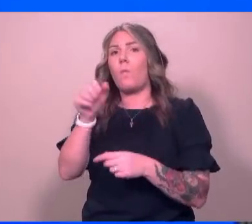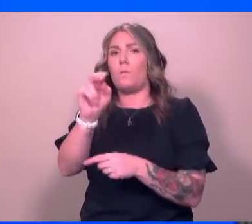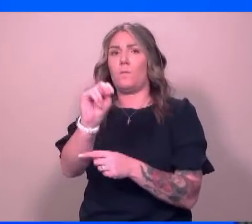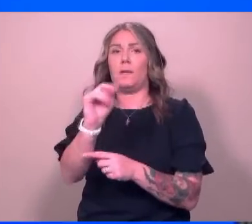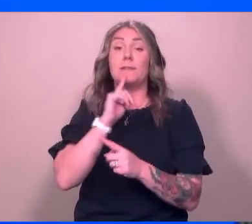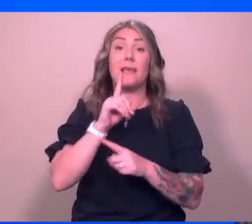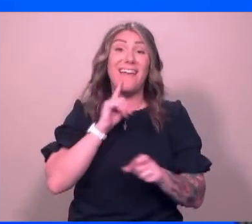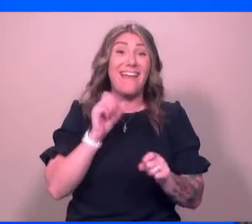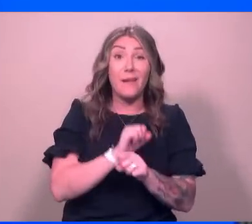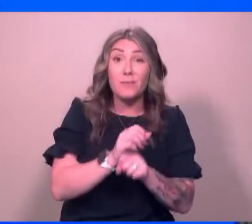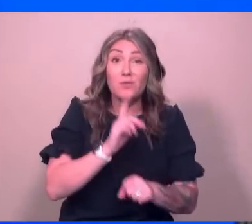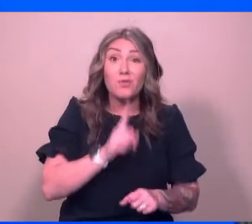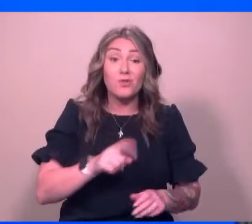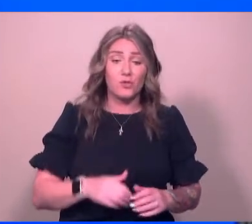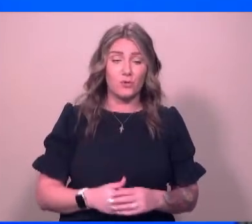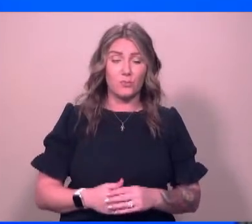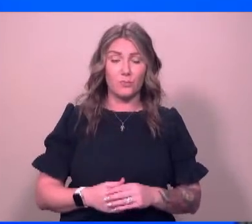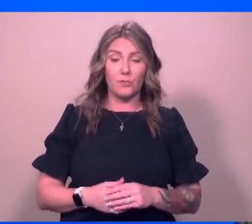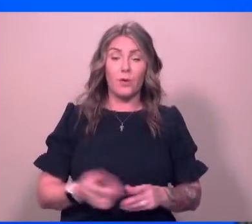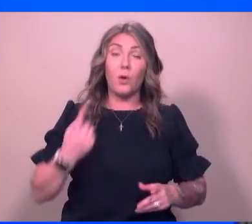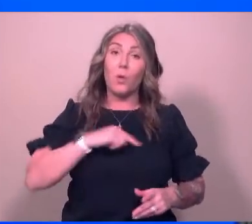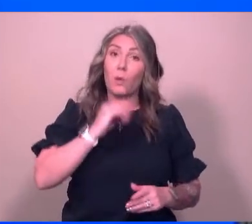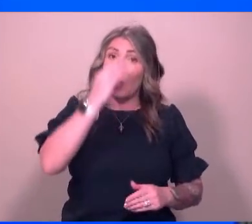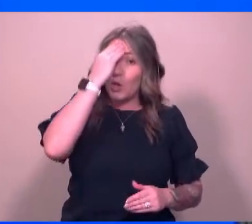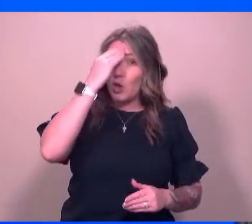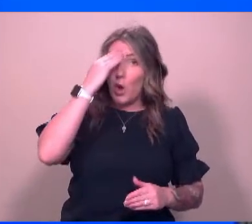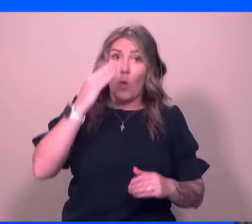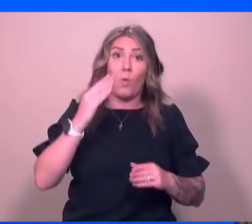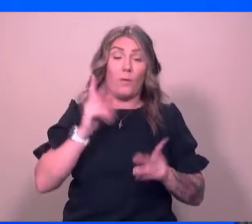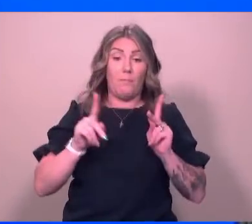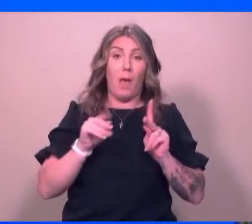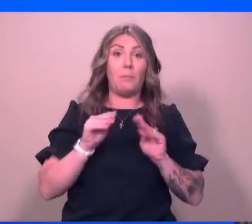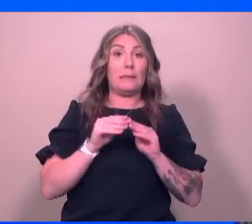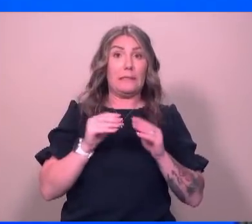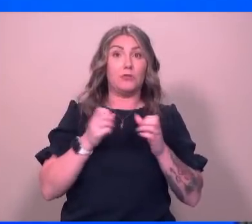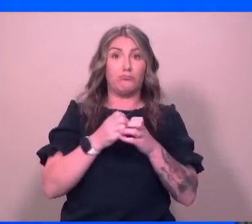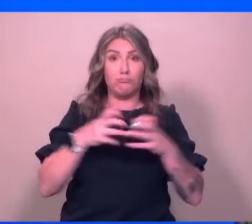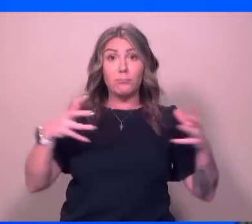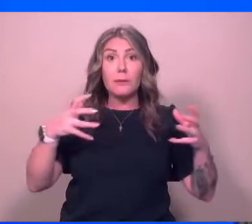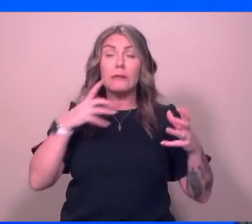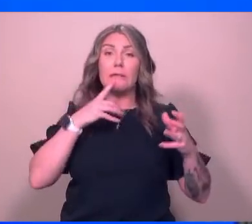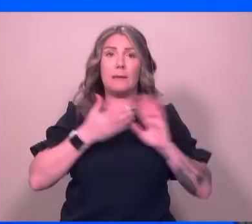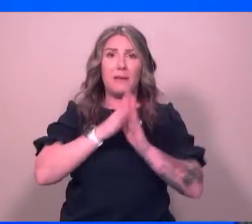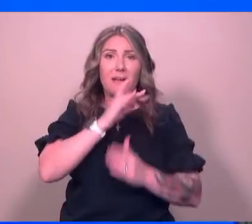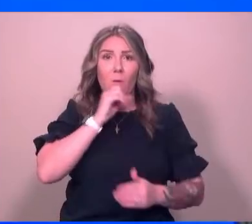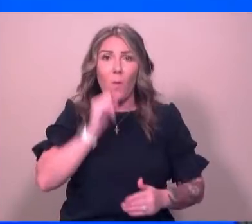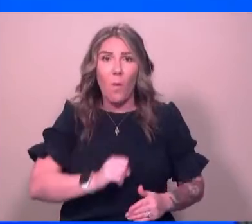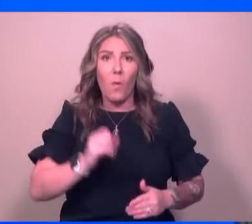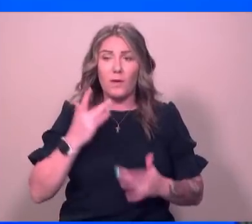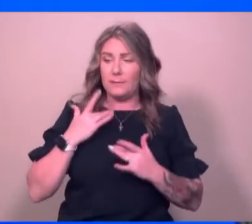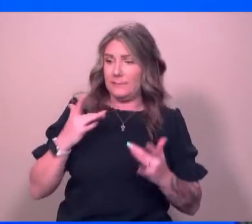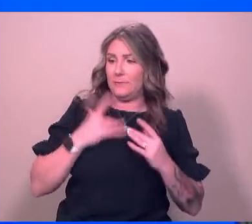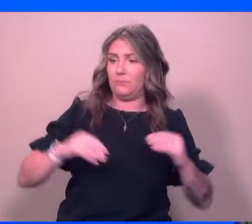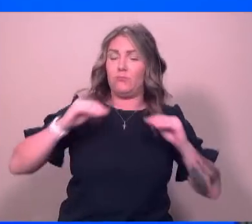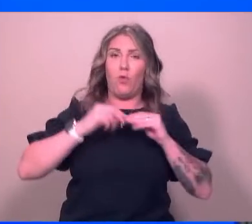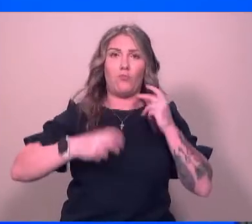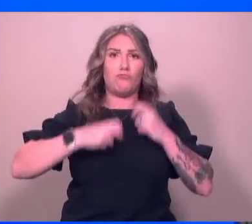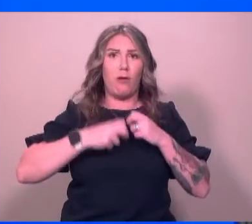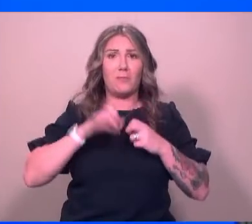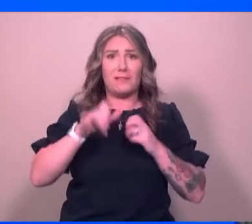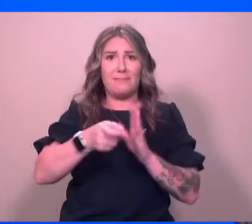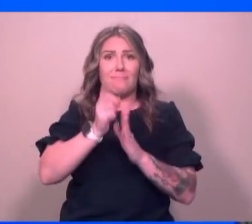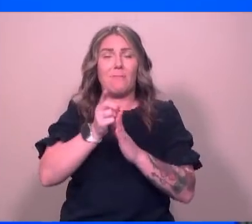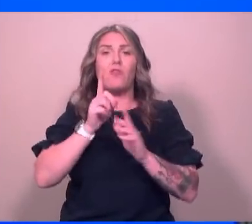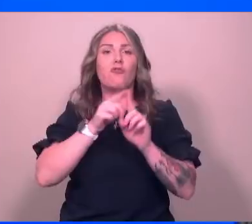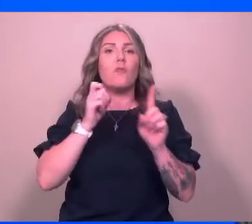absolutely true. We know that the population is growing. The population is getting older. You would tend to have more problems at that point just from an